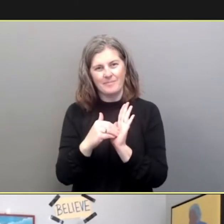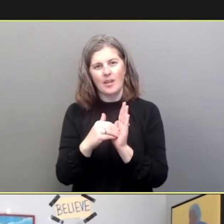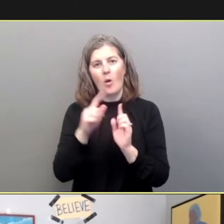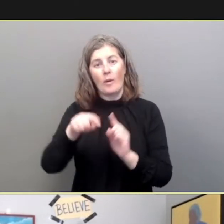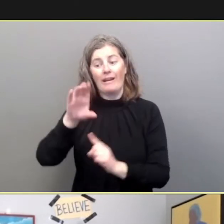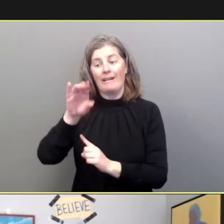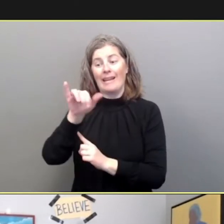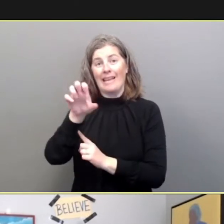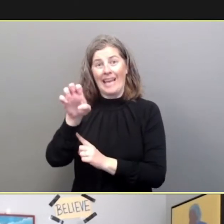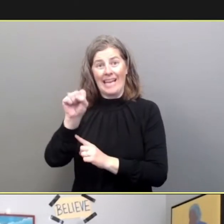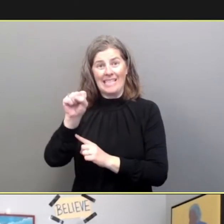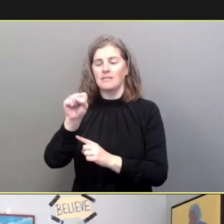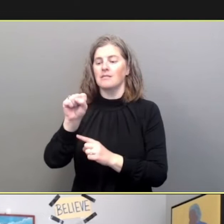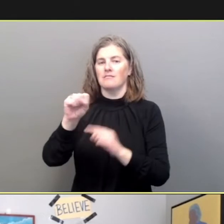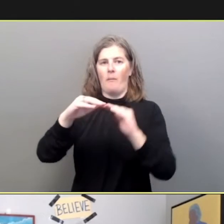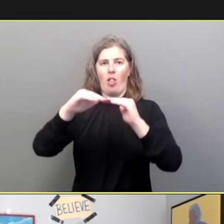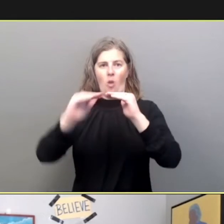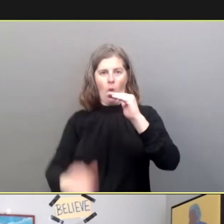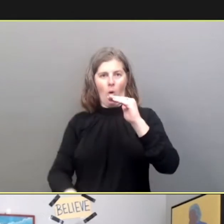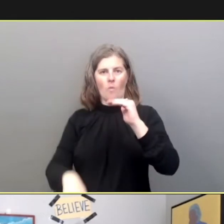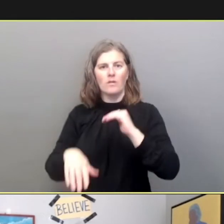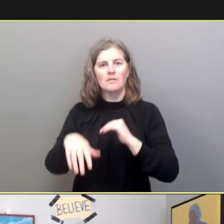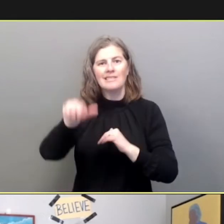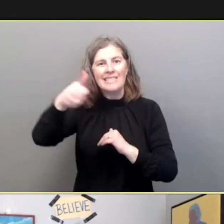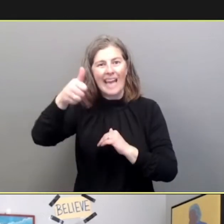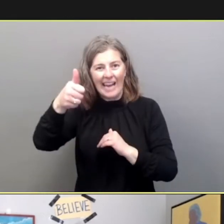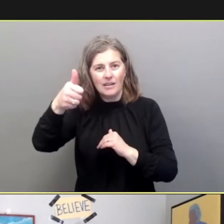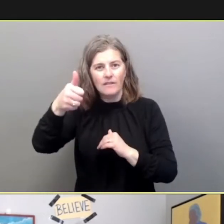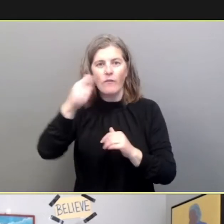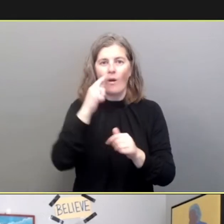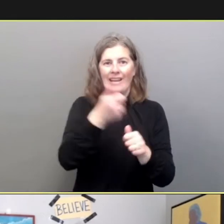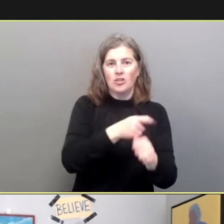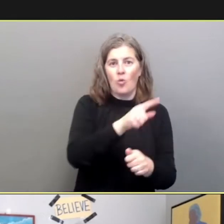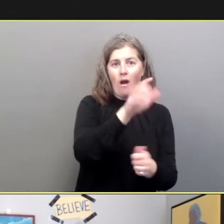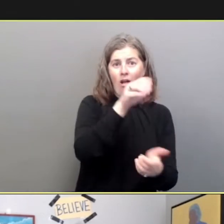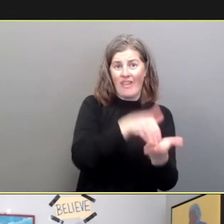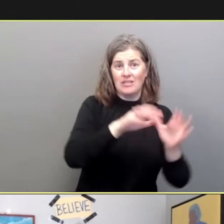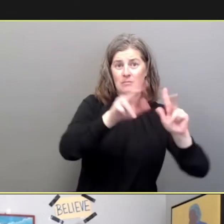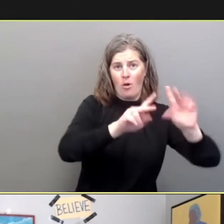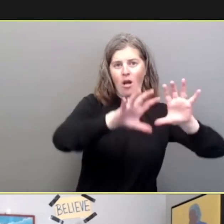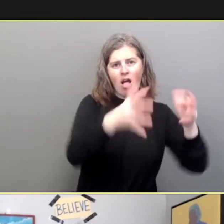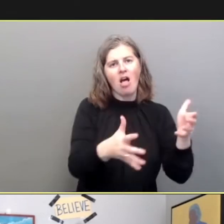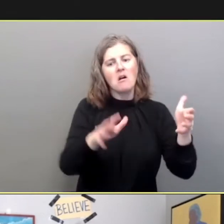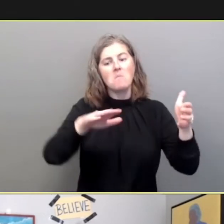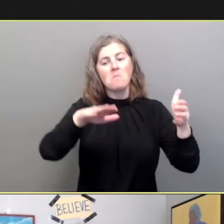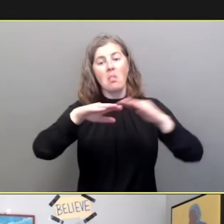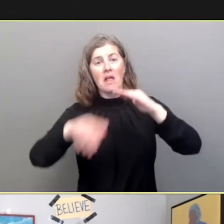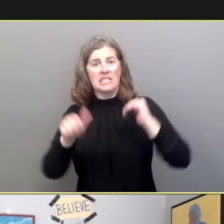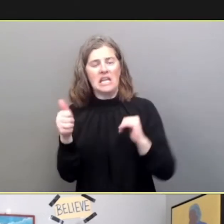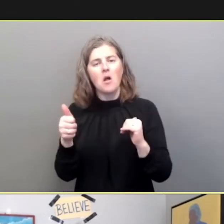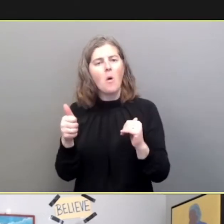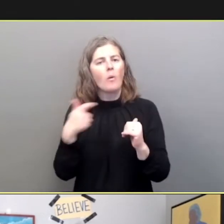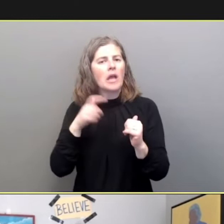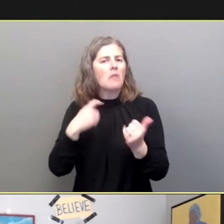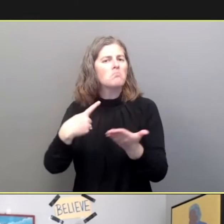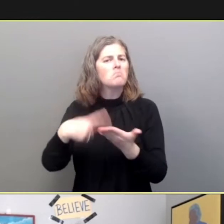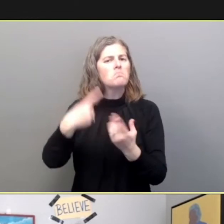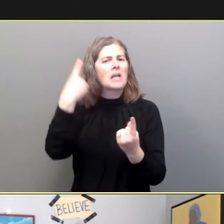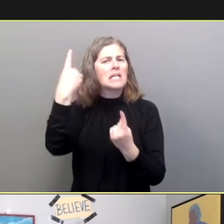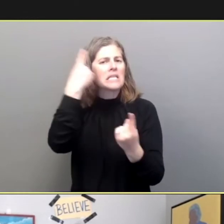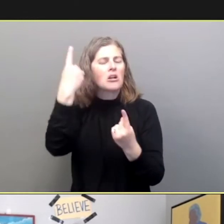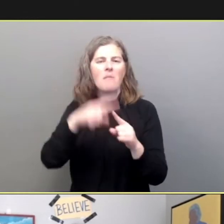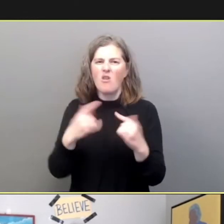counts are down below 10 per 100,000. And I think we probably will have things to talk about then. But, we're on the way